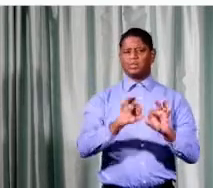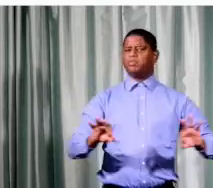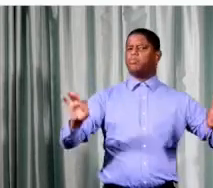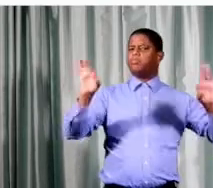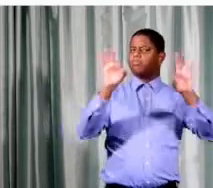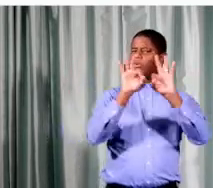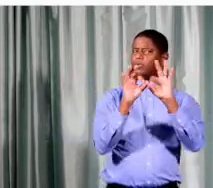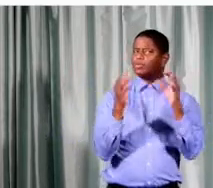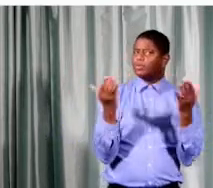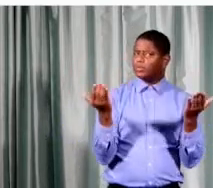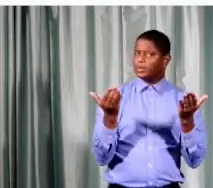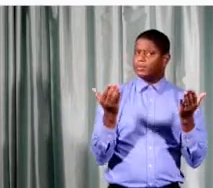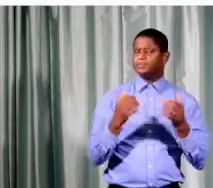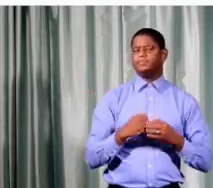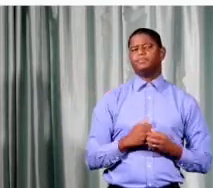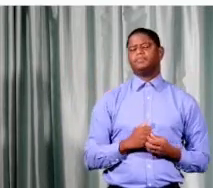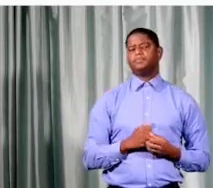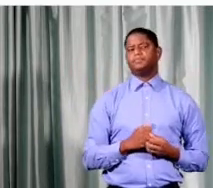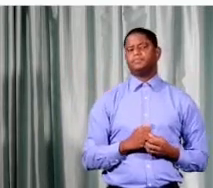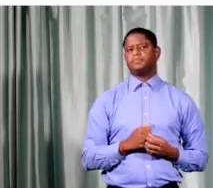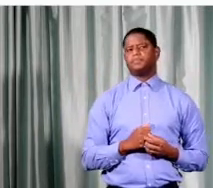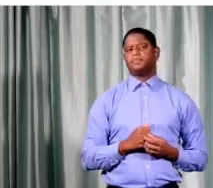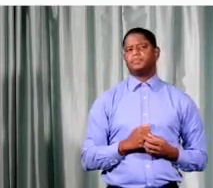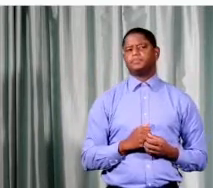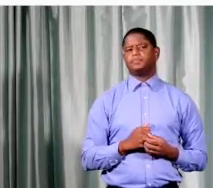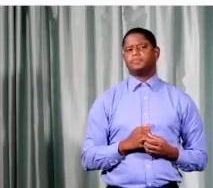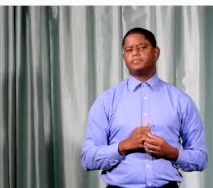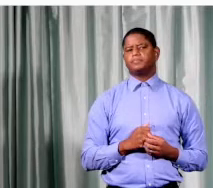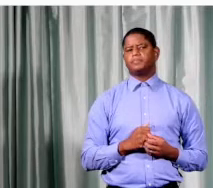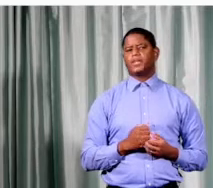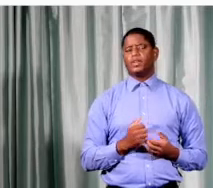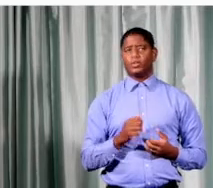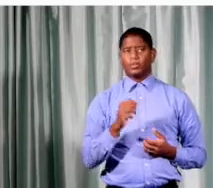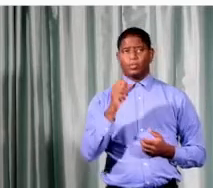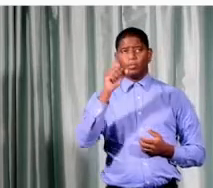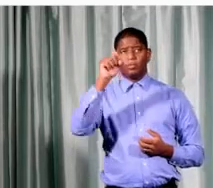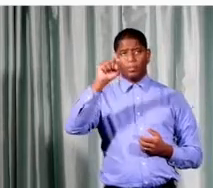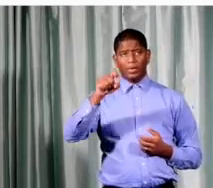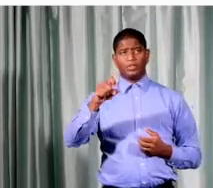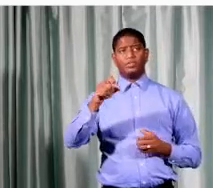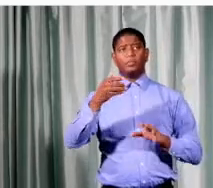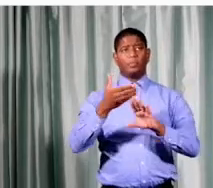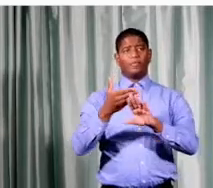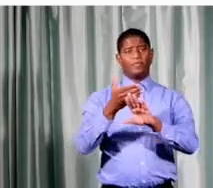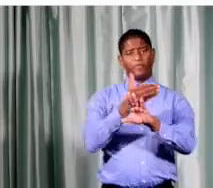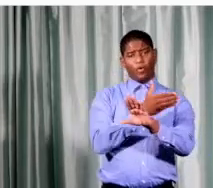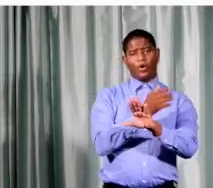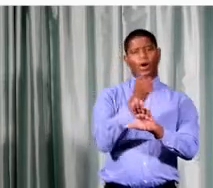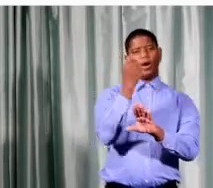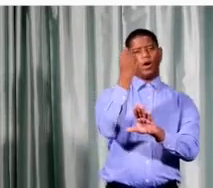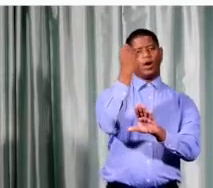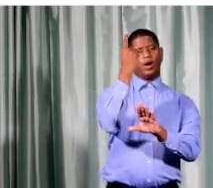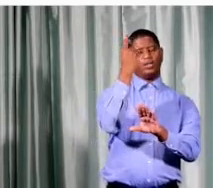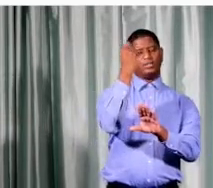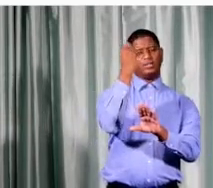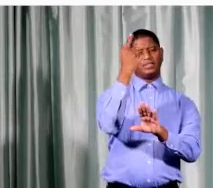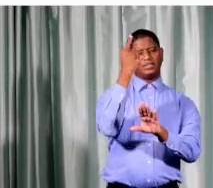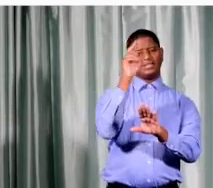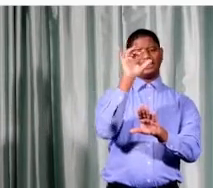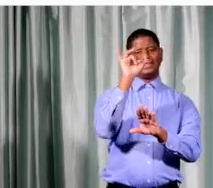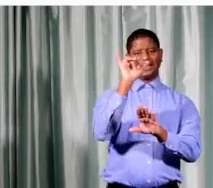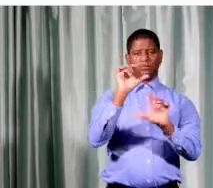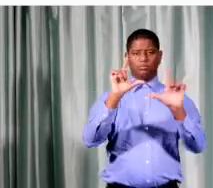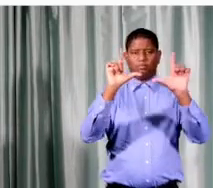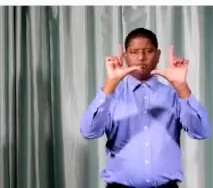what your accountants or the bank or Inland Revenue wants from you, is to understand the